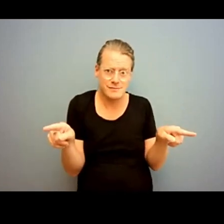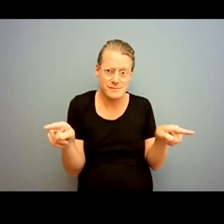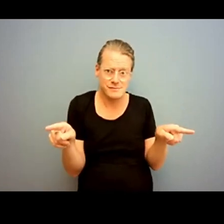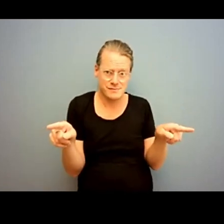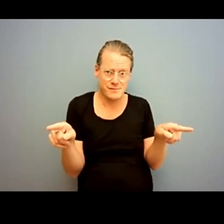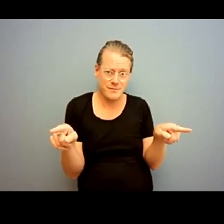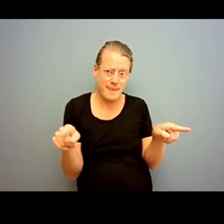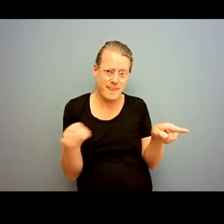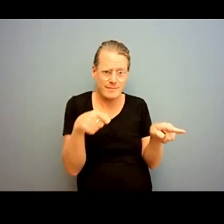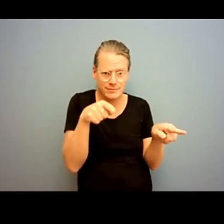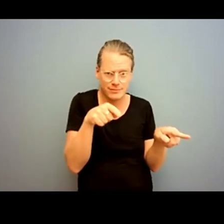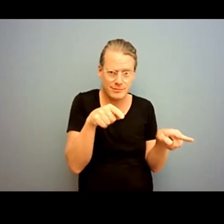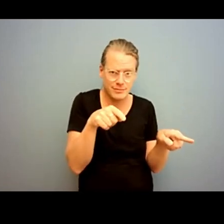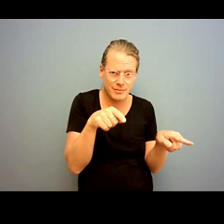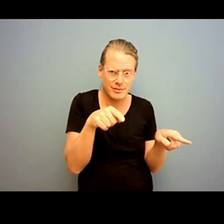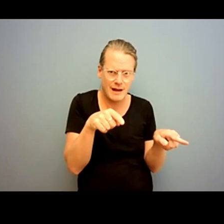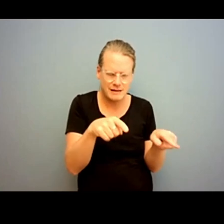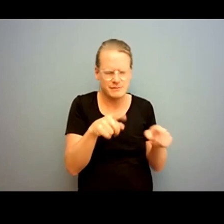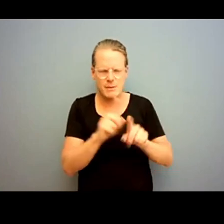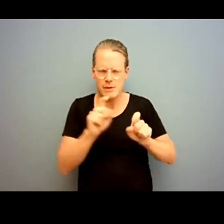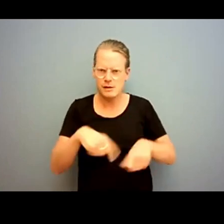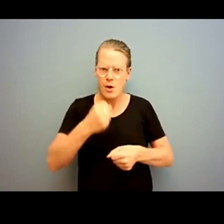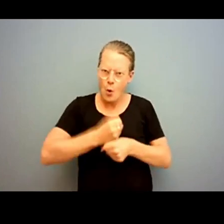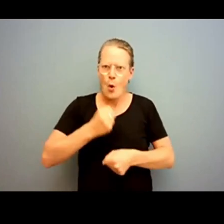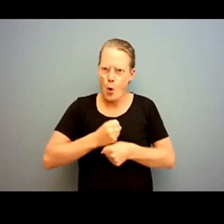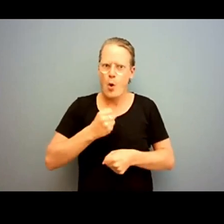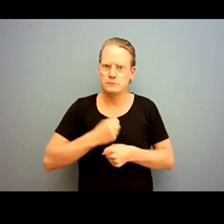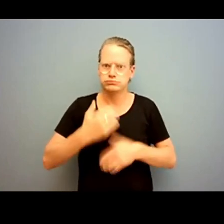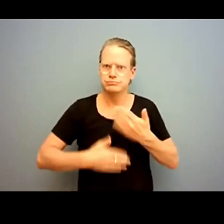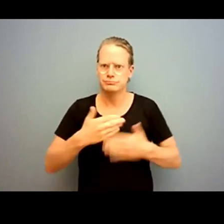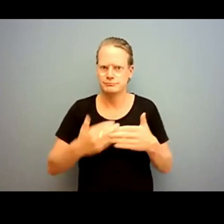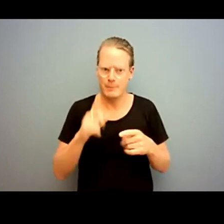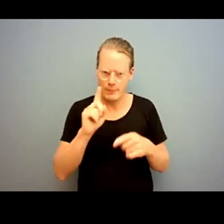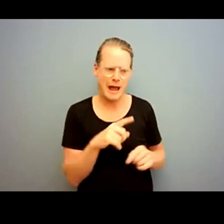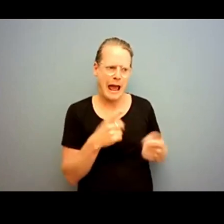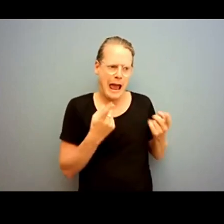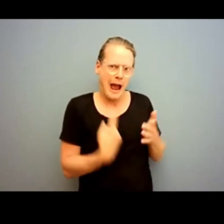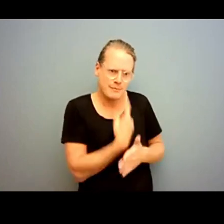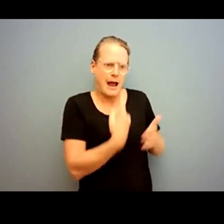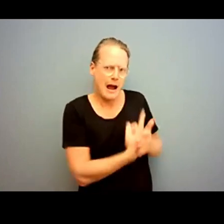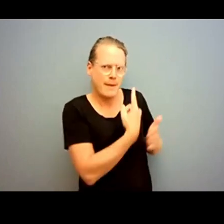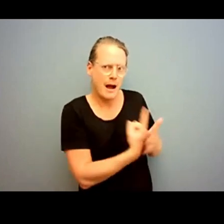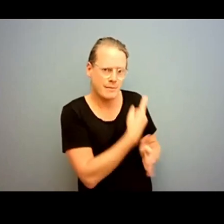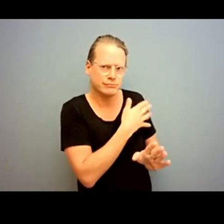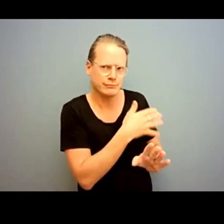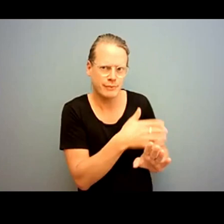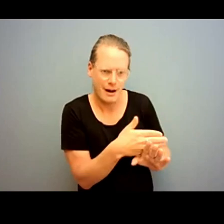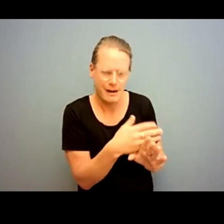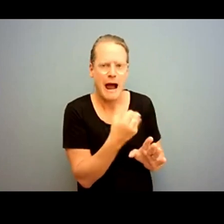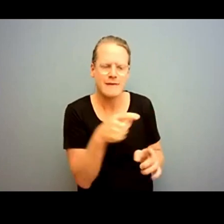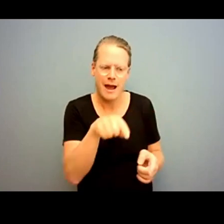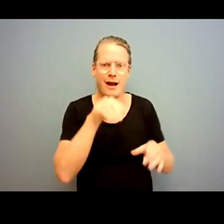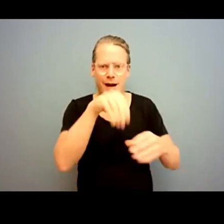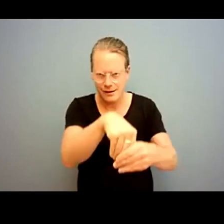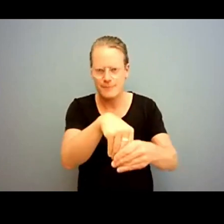that relies on the resilience of litigants to go to court. It's good in itself, it's even vital, but